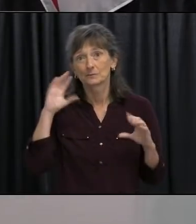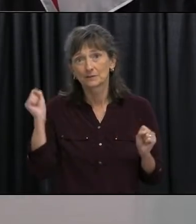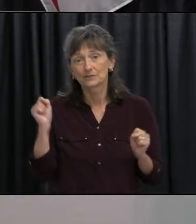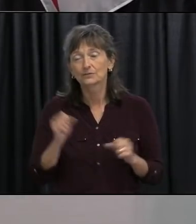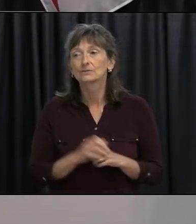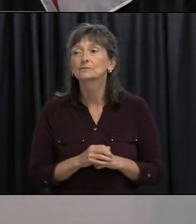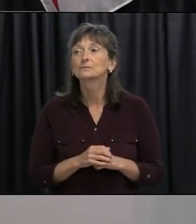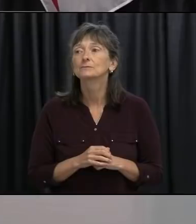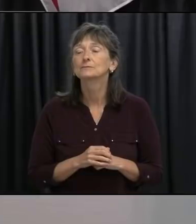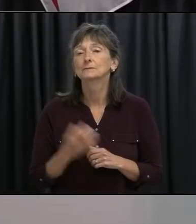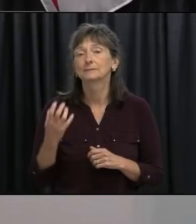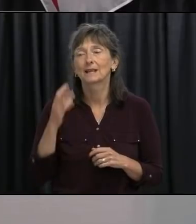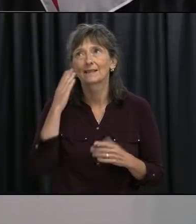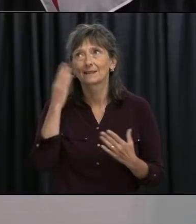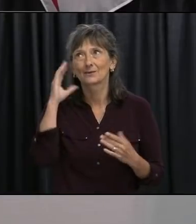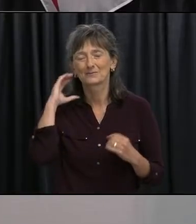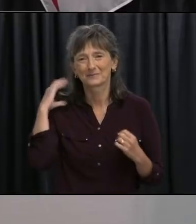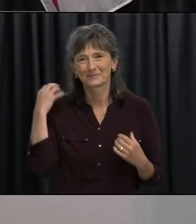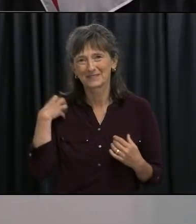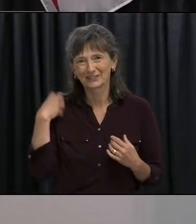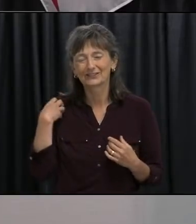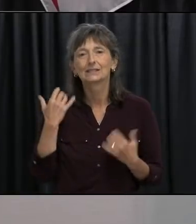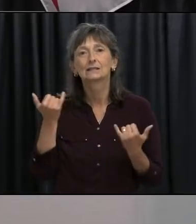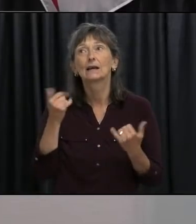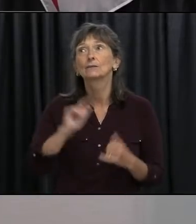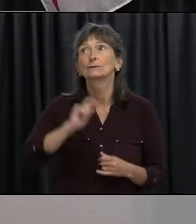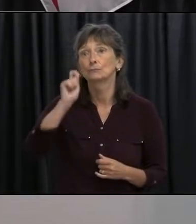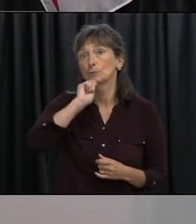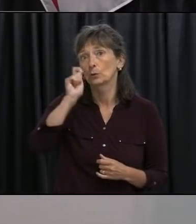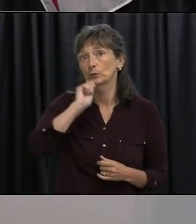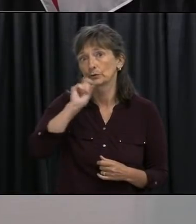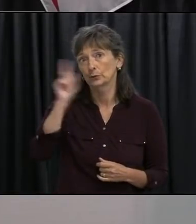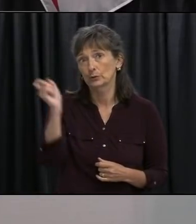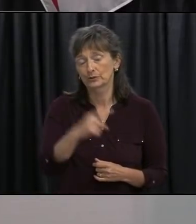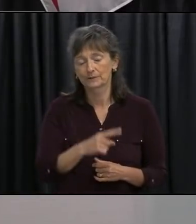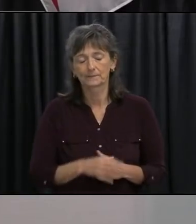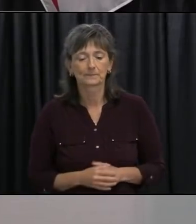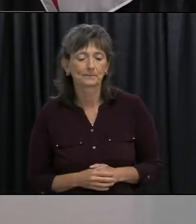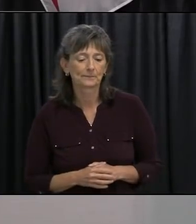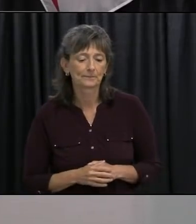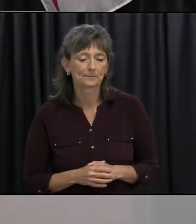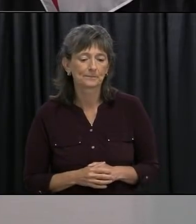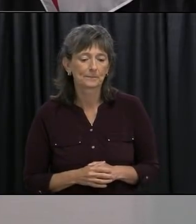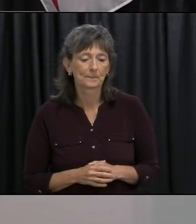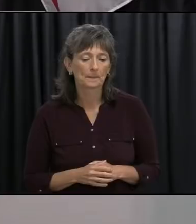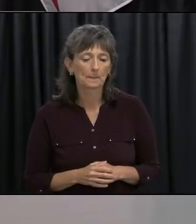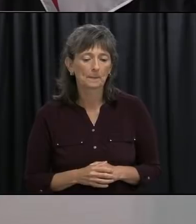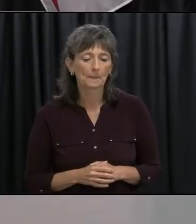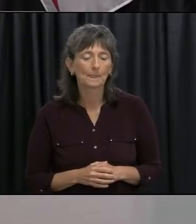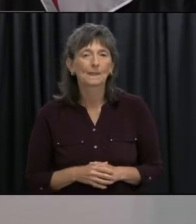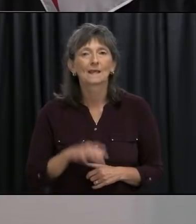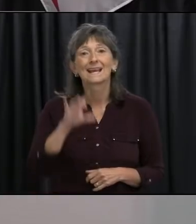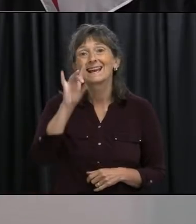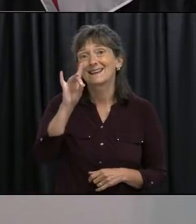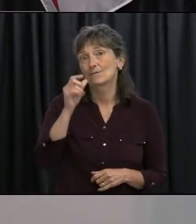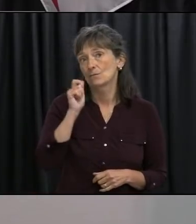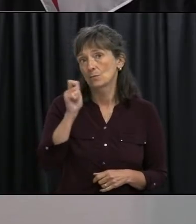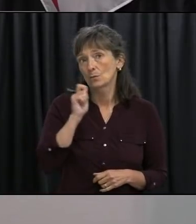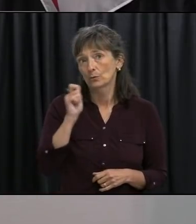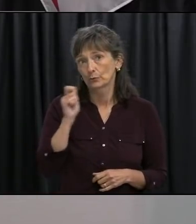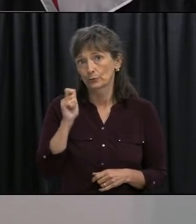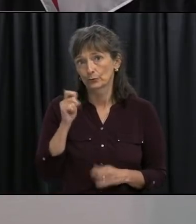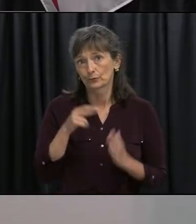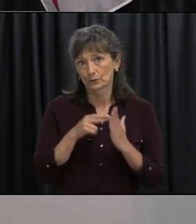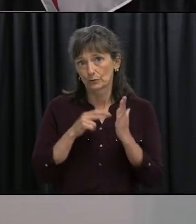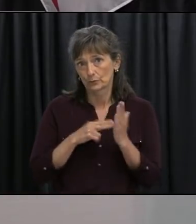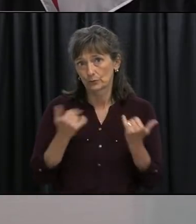now turn it over to the media for today's questions. Thank you, Premier. For the benefit of our speakers, we have 8 reporters registered for